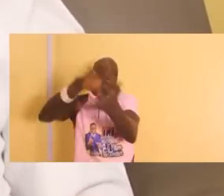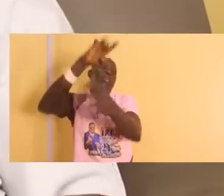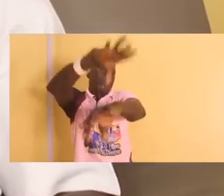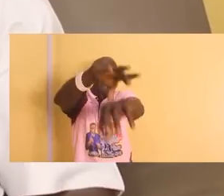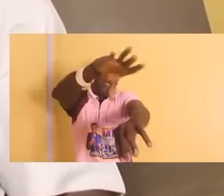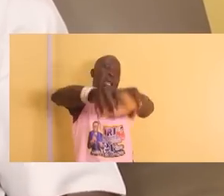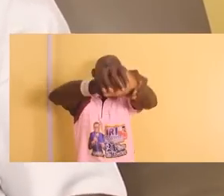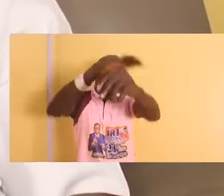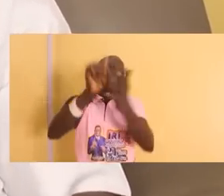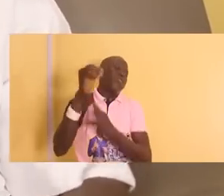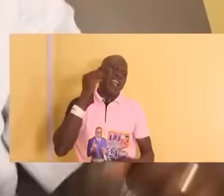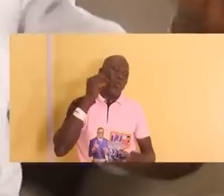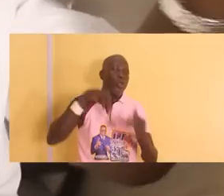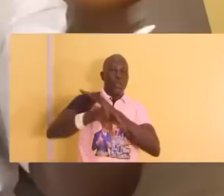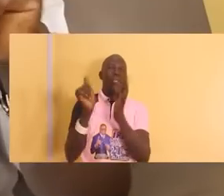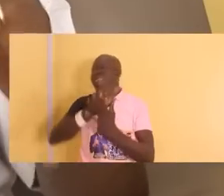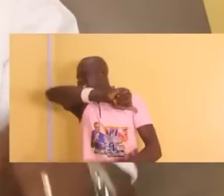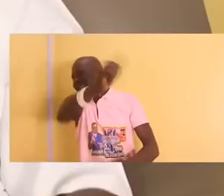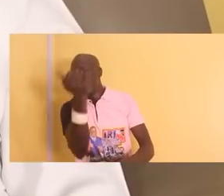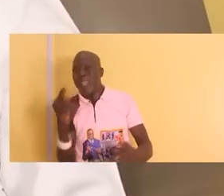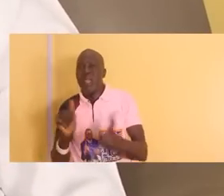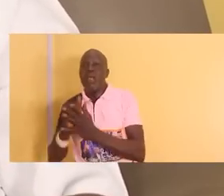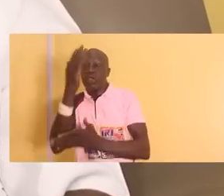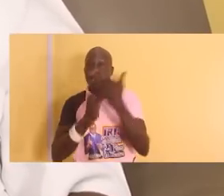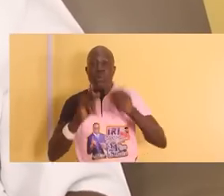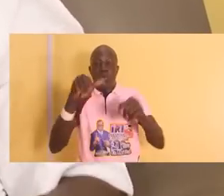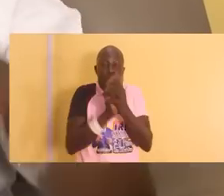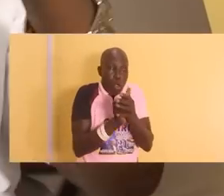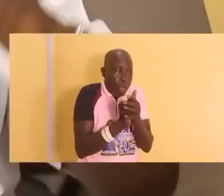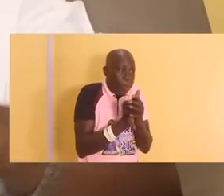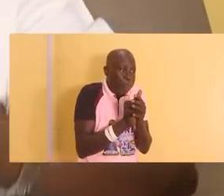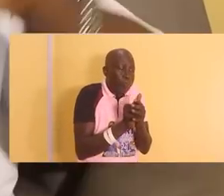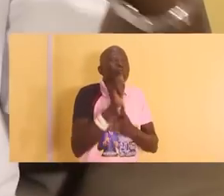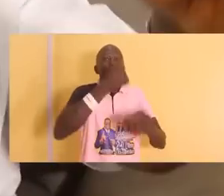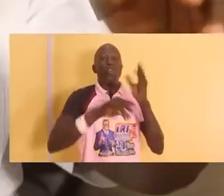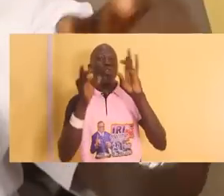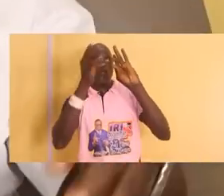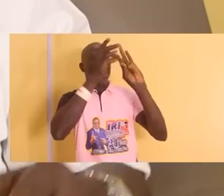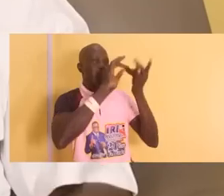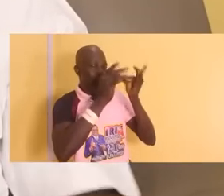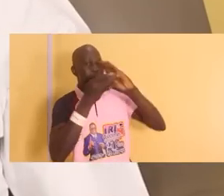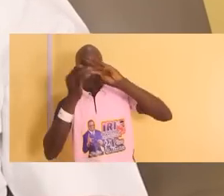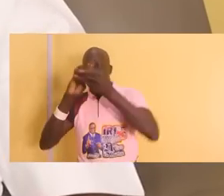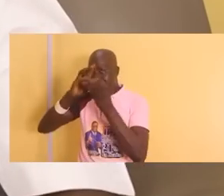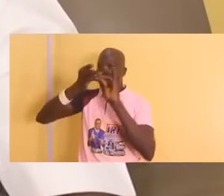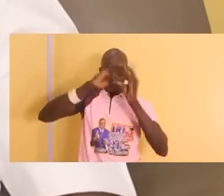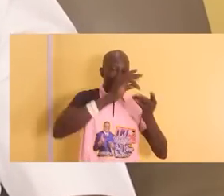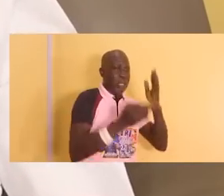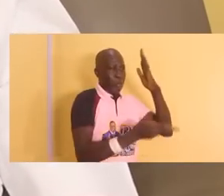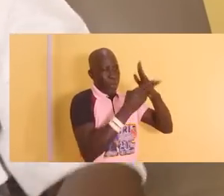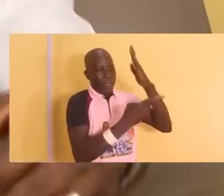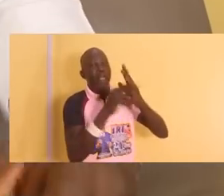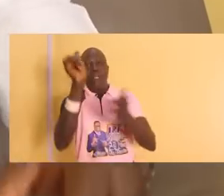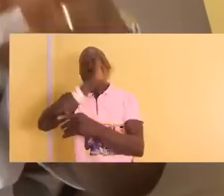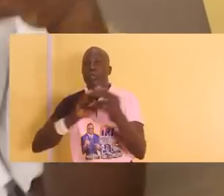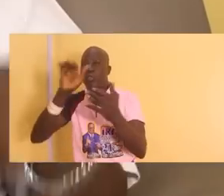be arrested. Ben, I want to tell you, I want to know internet banking. People use internet bank. One, my pal, they didn't know